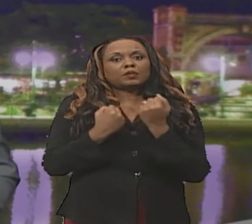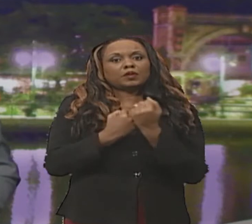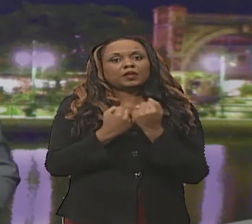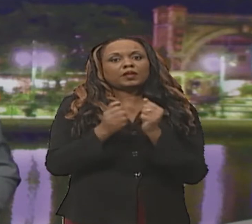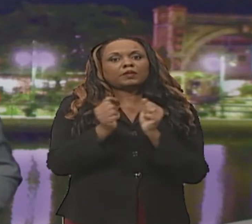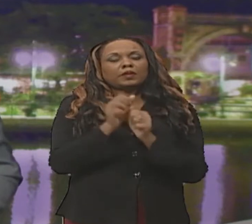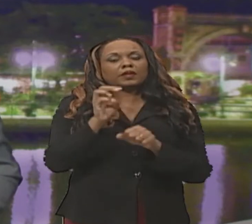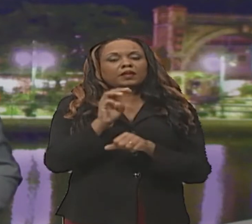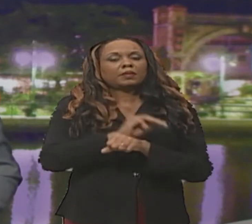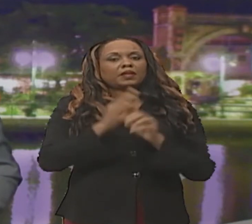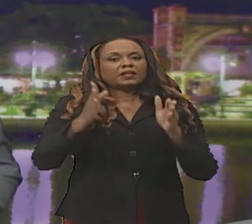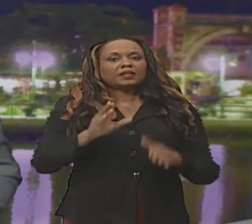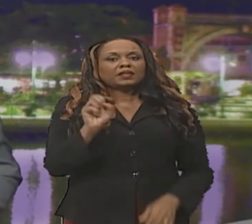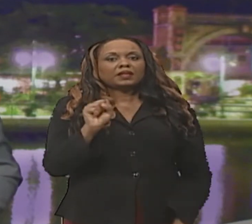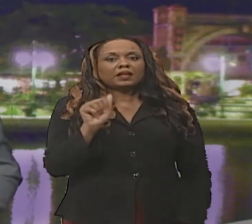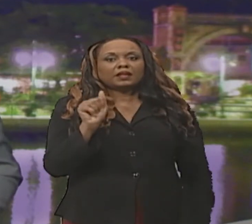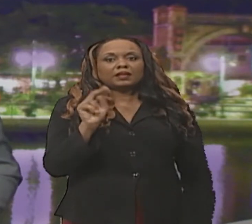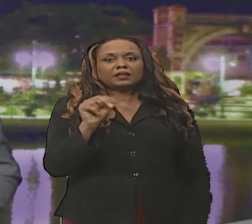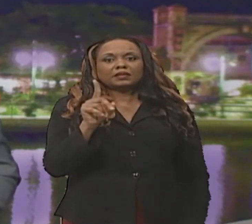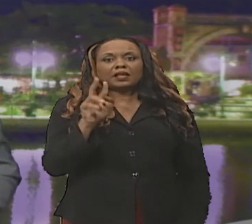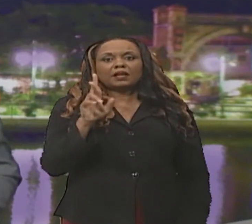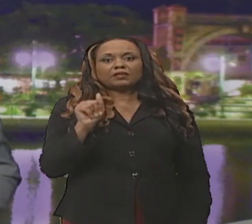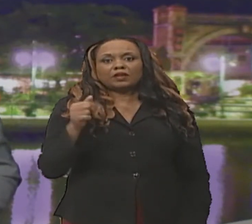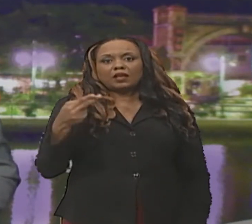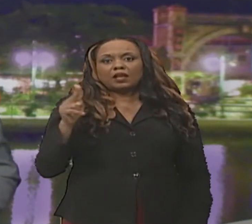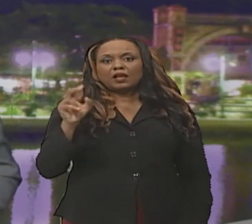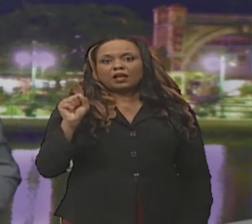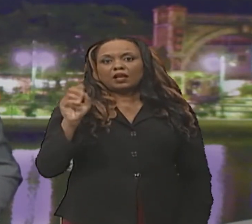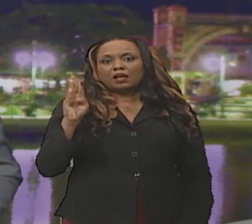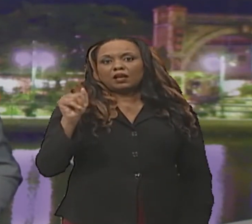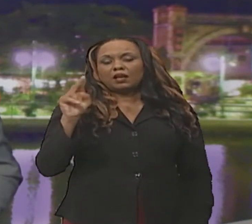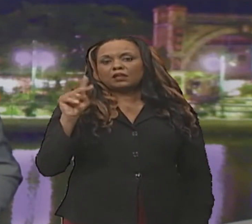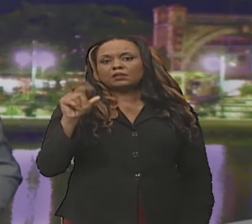Sandra Husbands. She says women remain extremely vulnerable.